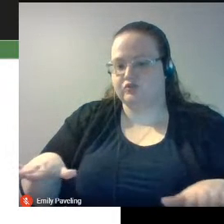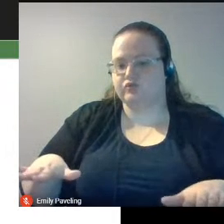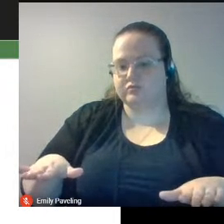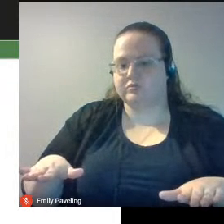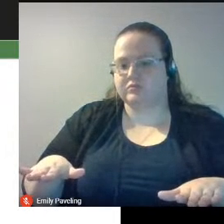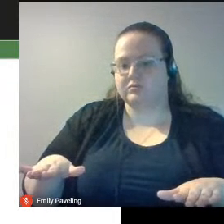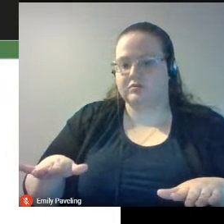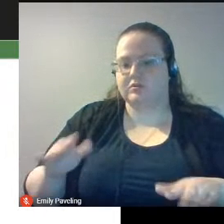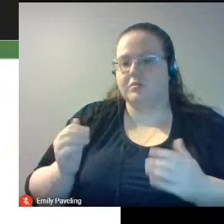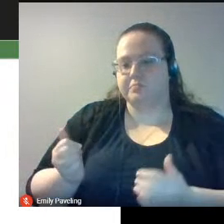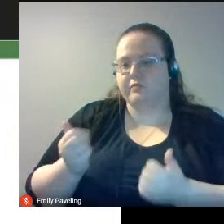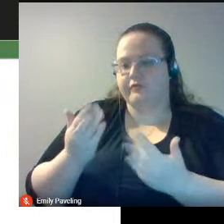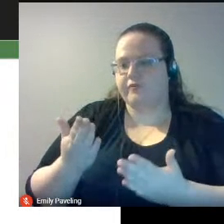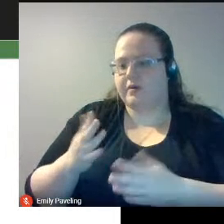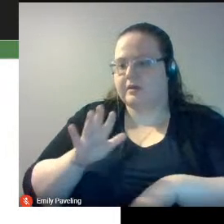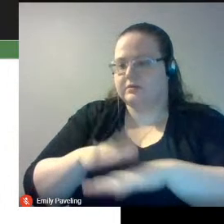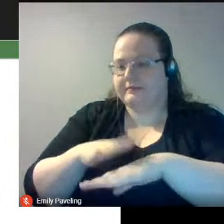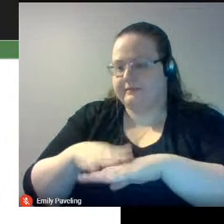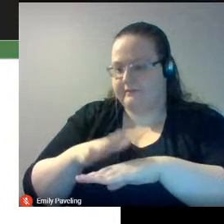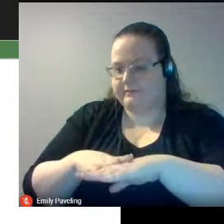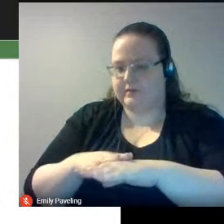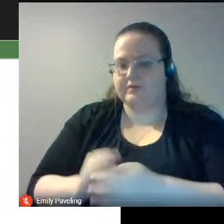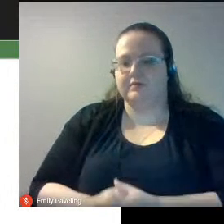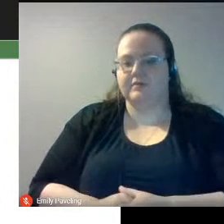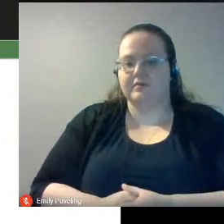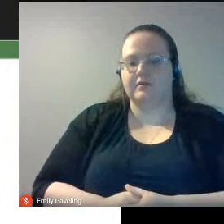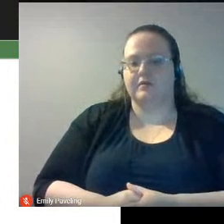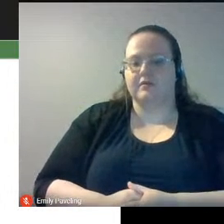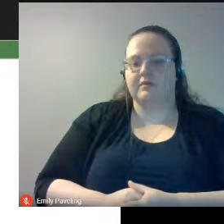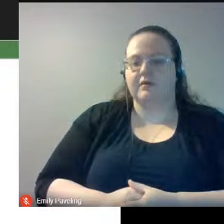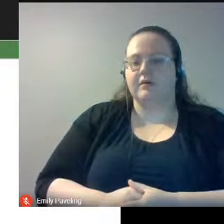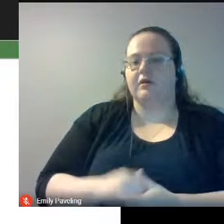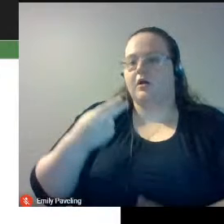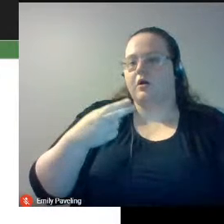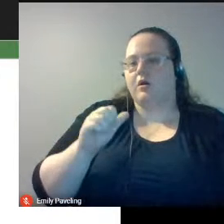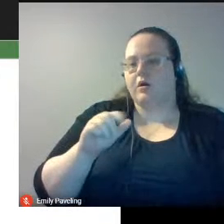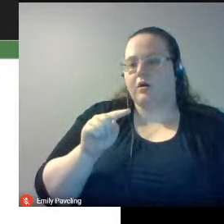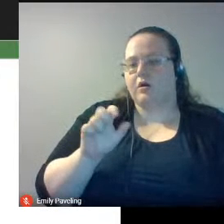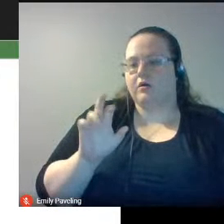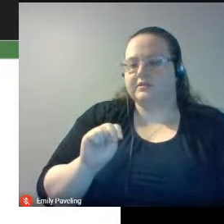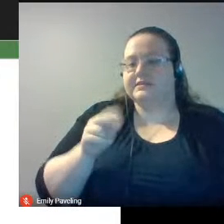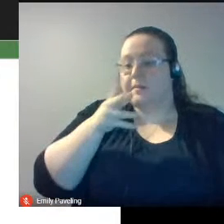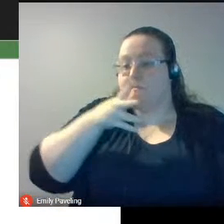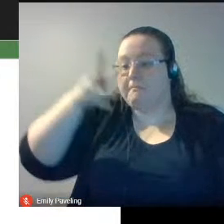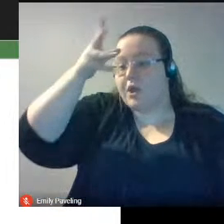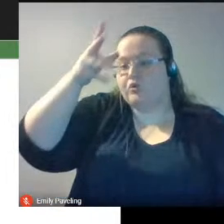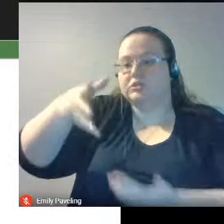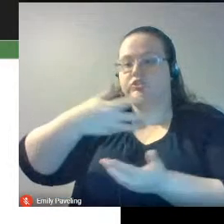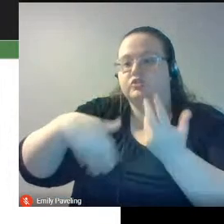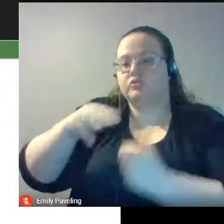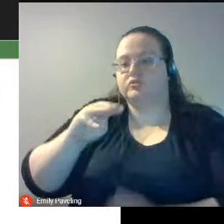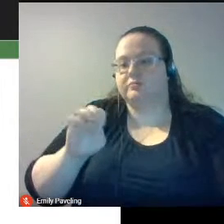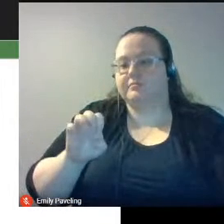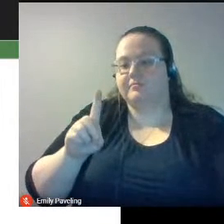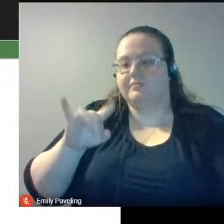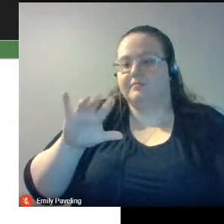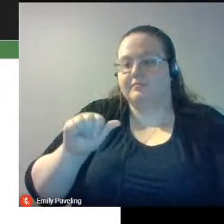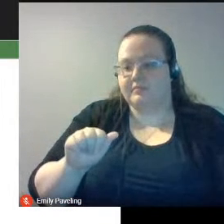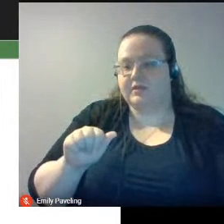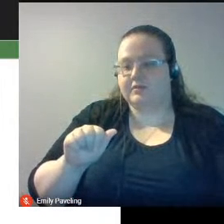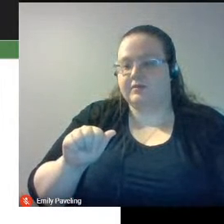halton.ca/COVID-19. And you can subscribe to Halton Parents' social media channels for more information at